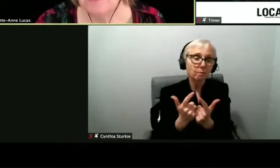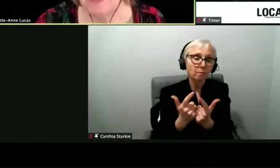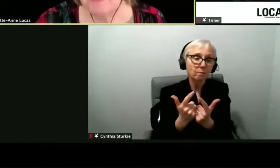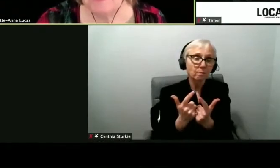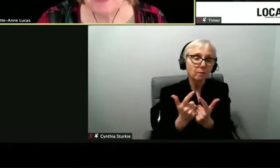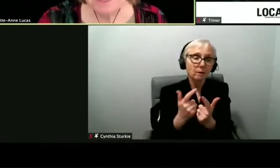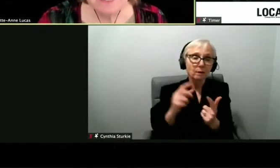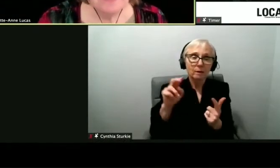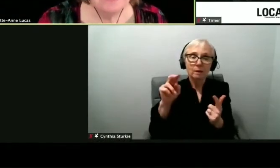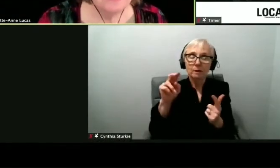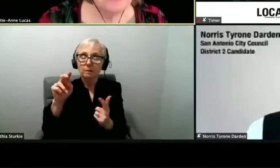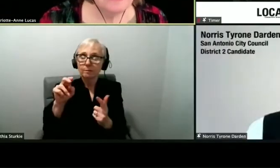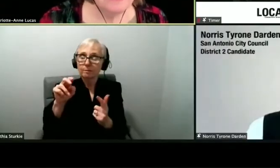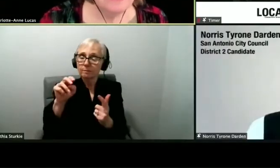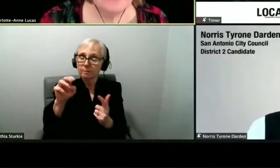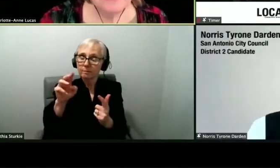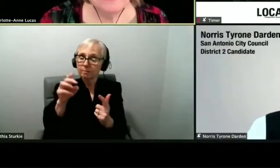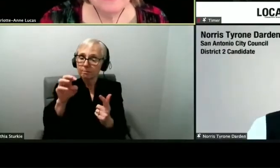Norris Tyrone Darden?